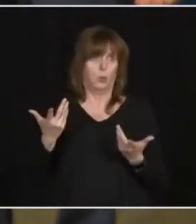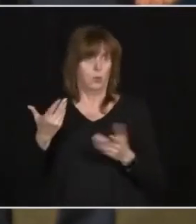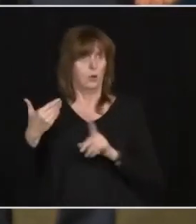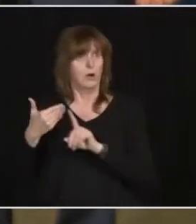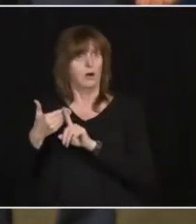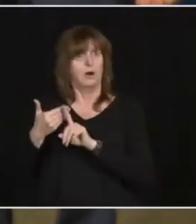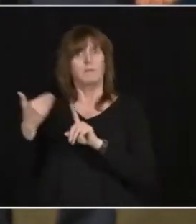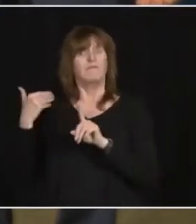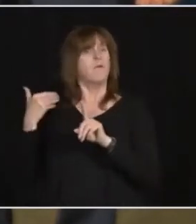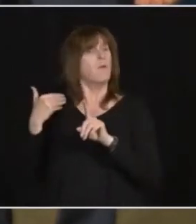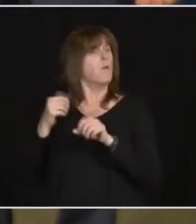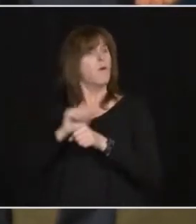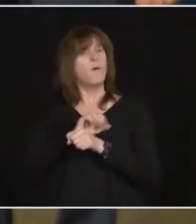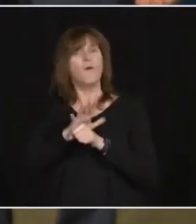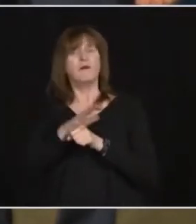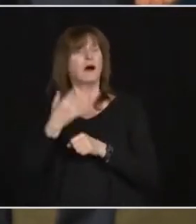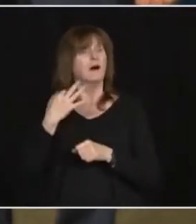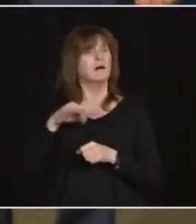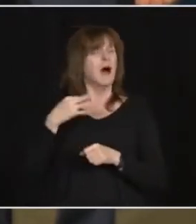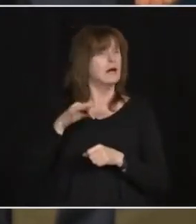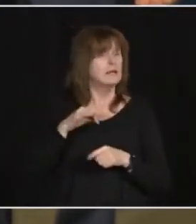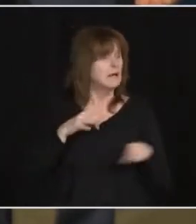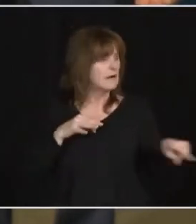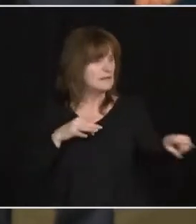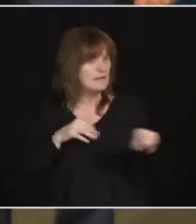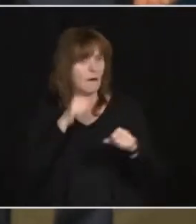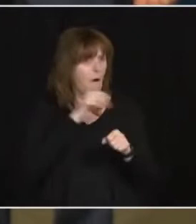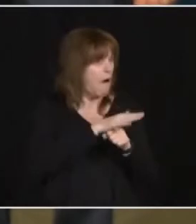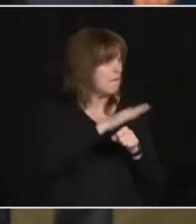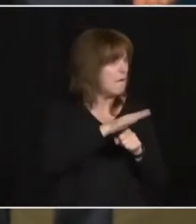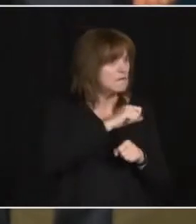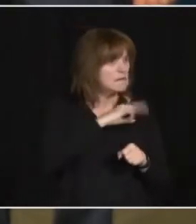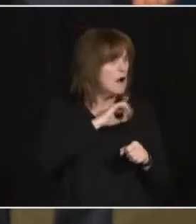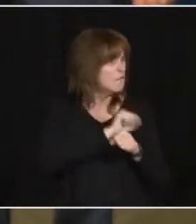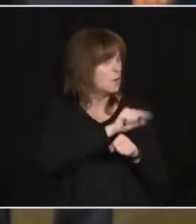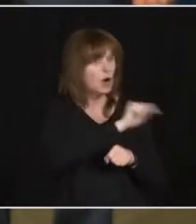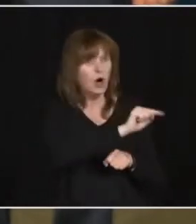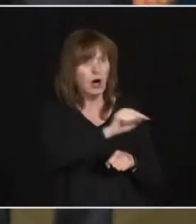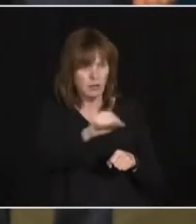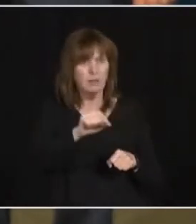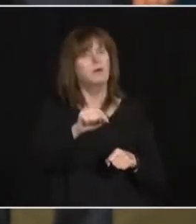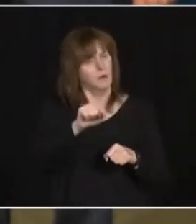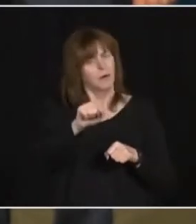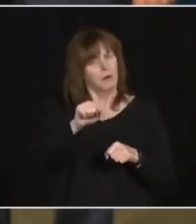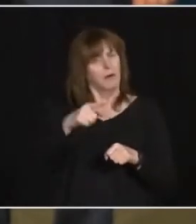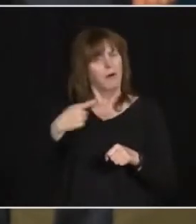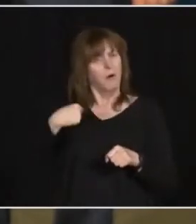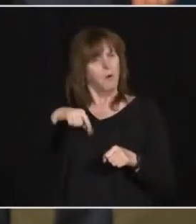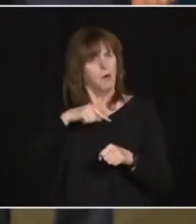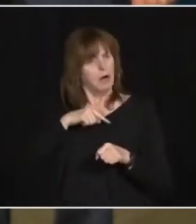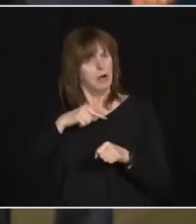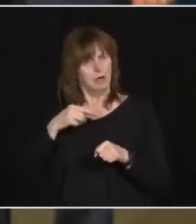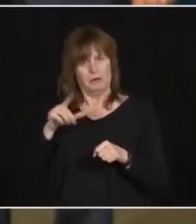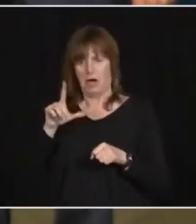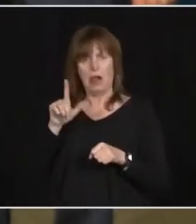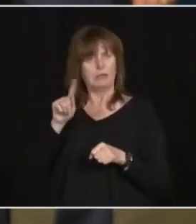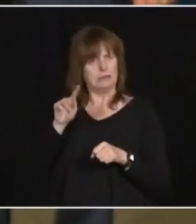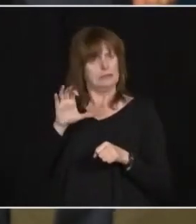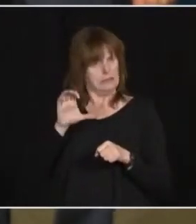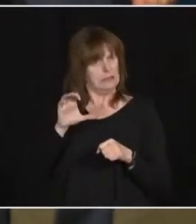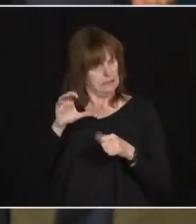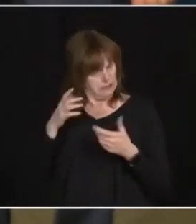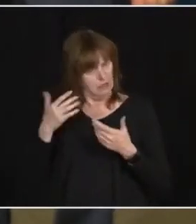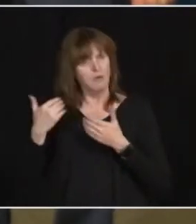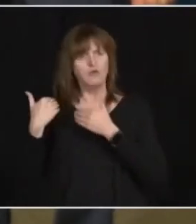in terms of staff. And that's what our ministry, the Ministry of Long-Term Care, was working very hard to resolve